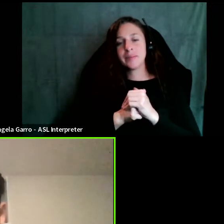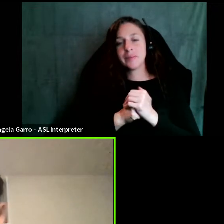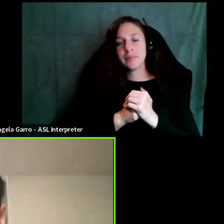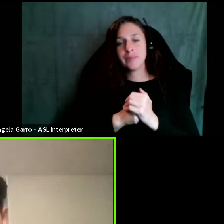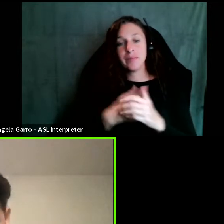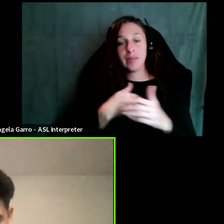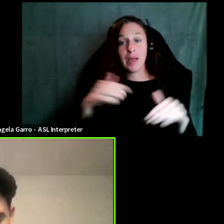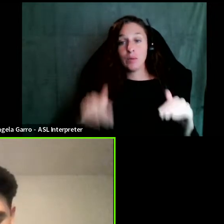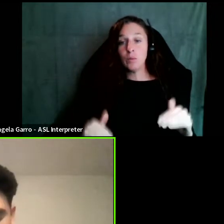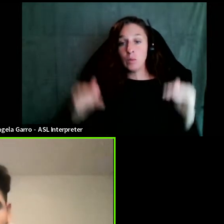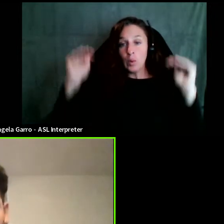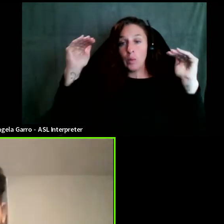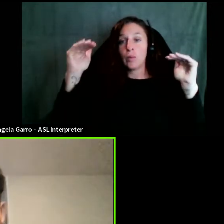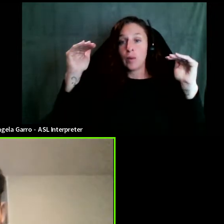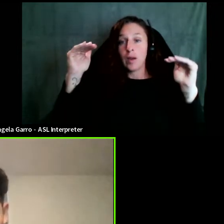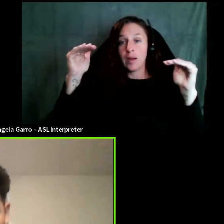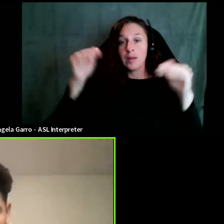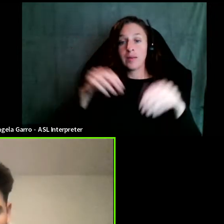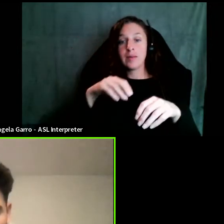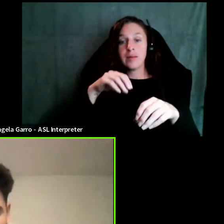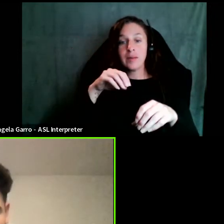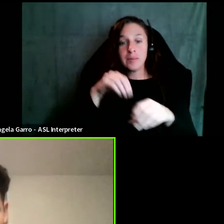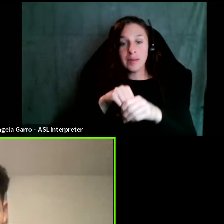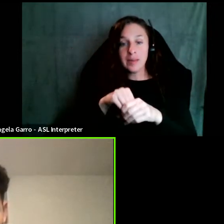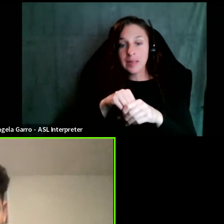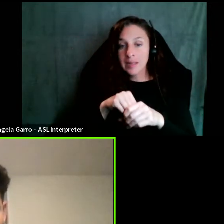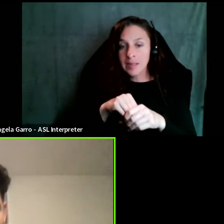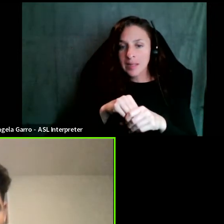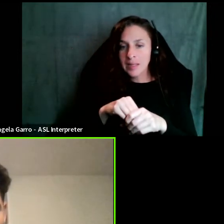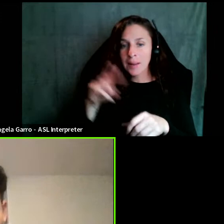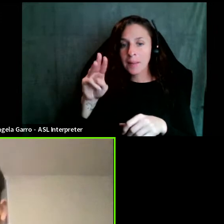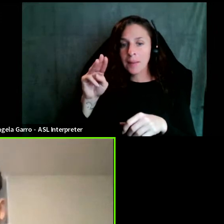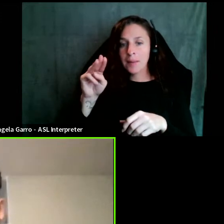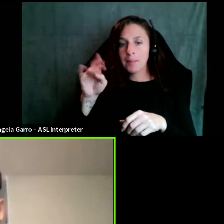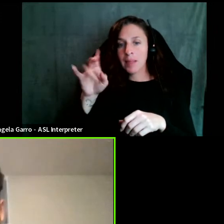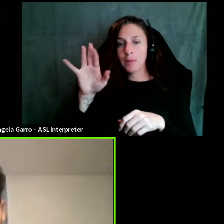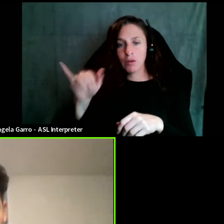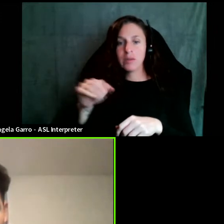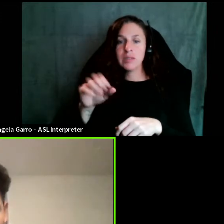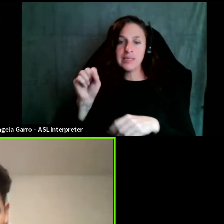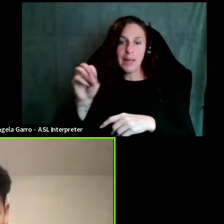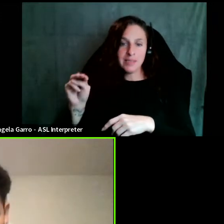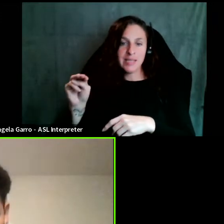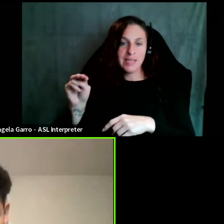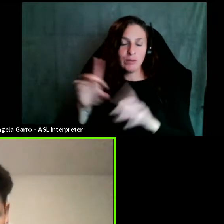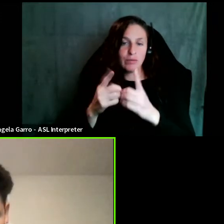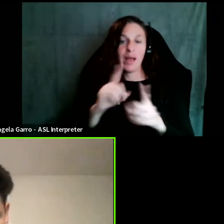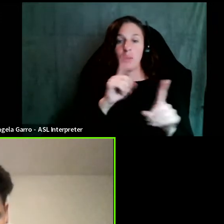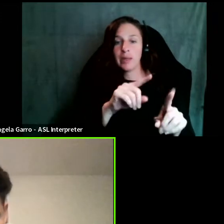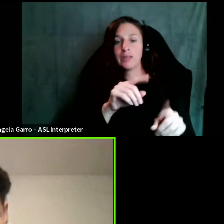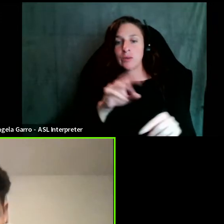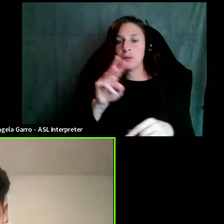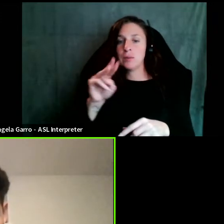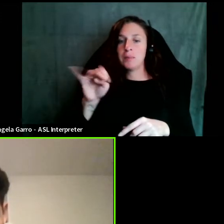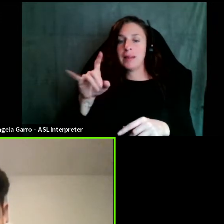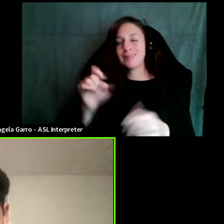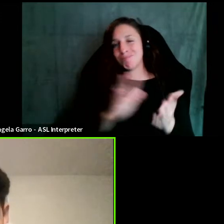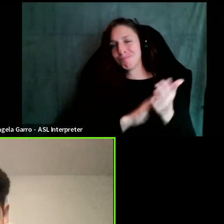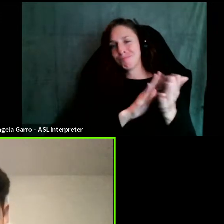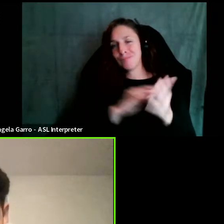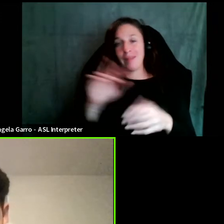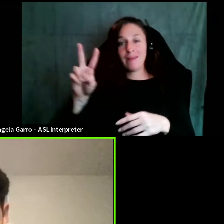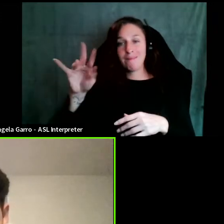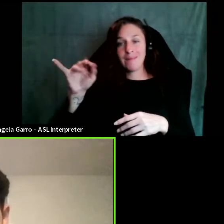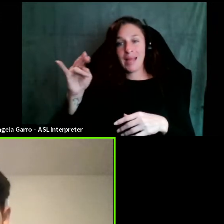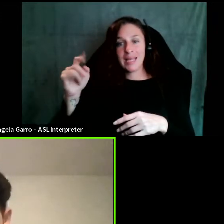I grew up in Millbrae, so I grew up throughout the San Mateo district. I actually went to Mills, so shout out to the Vikings.